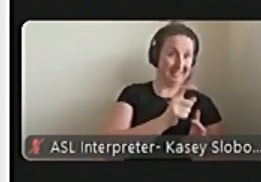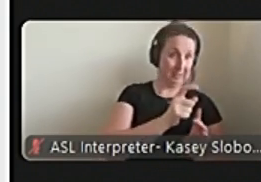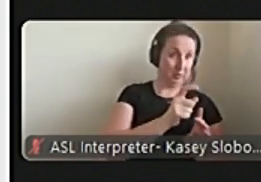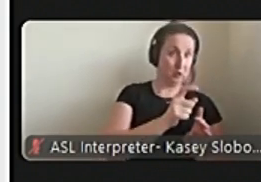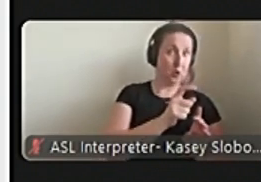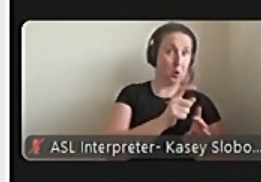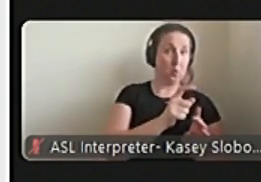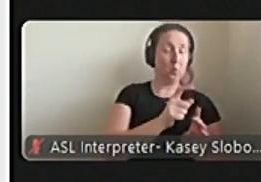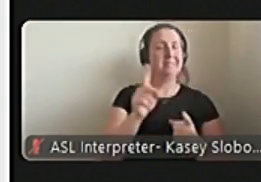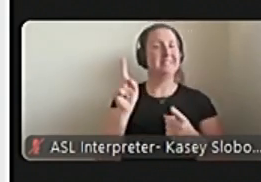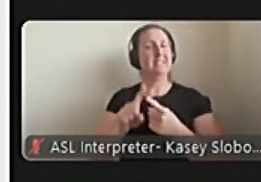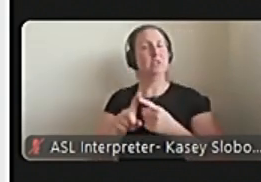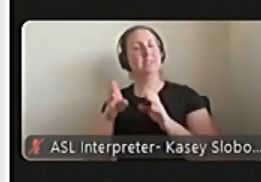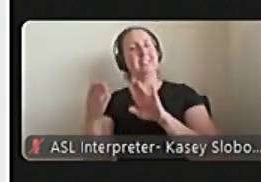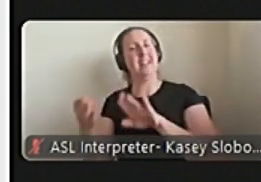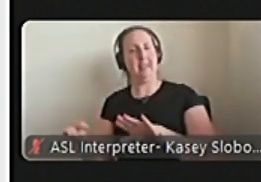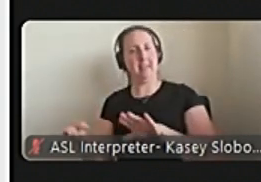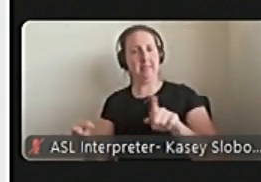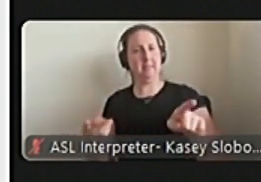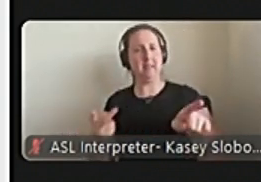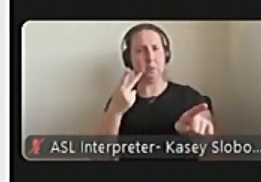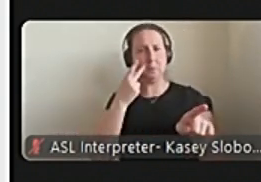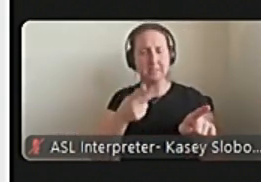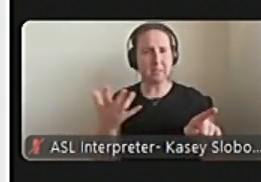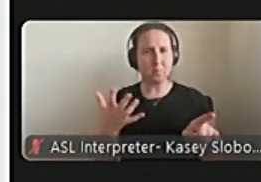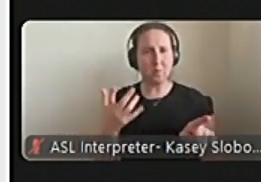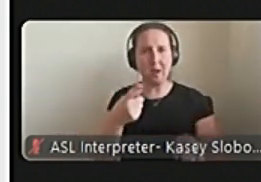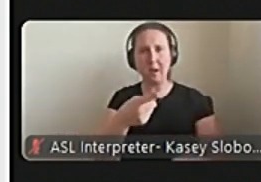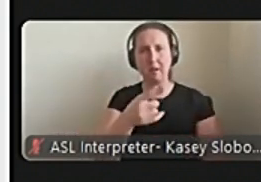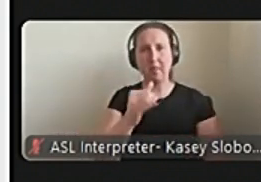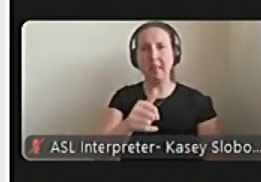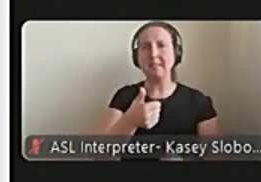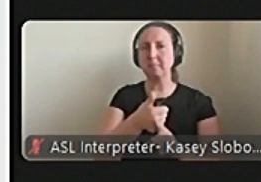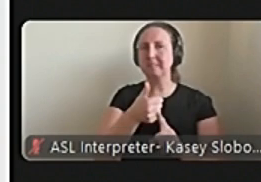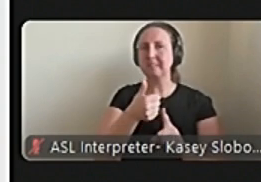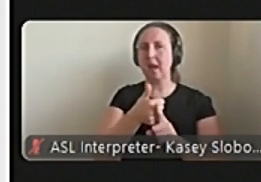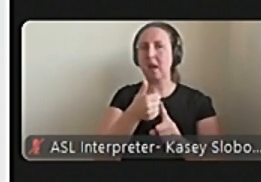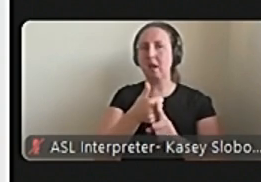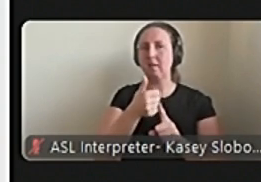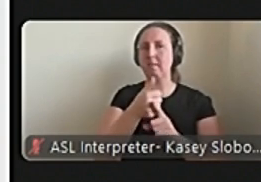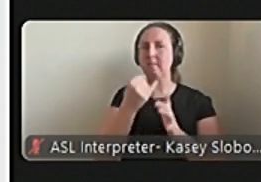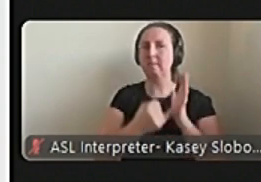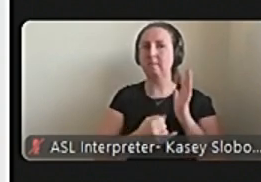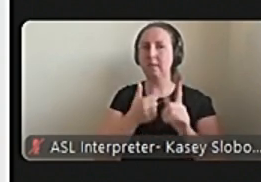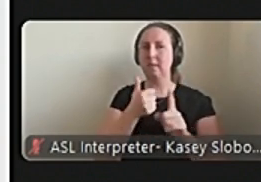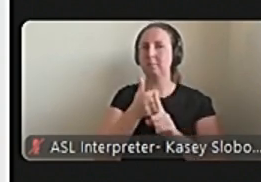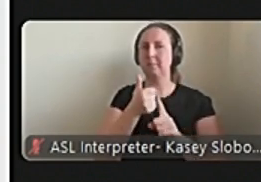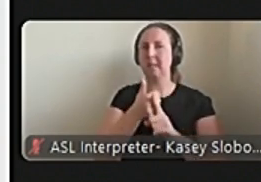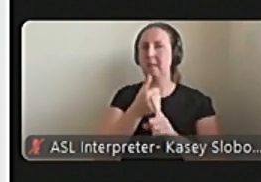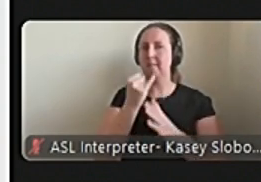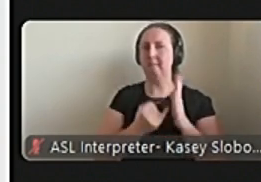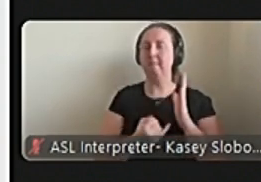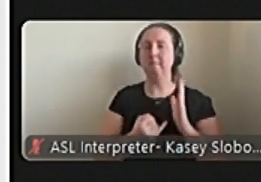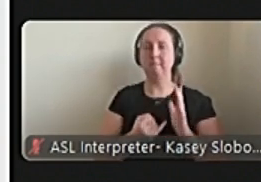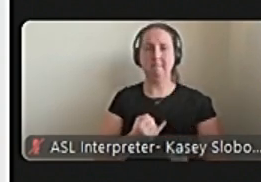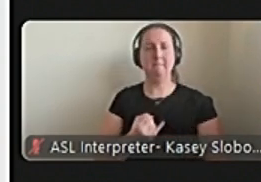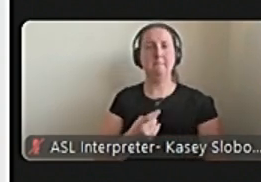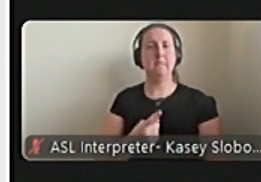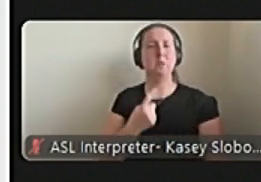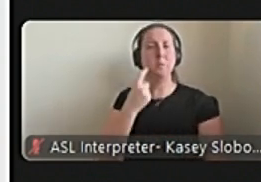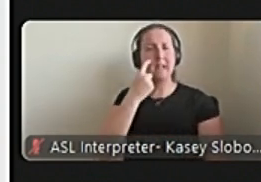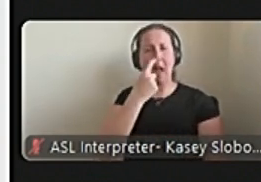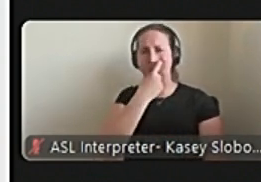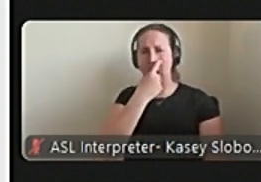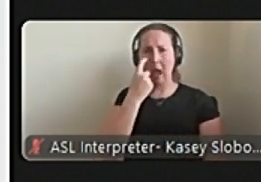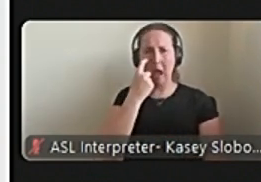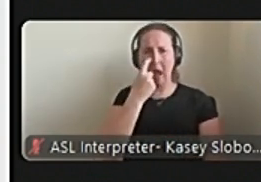death. What do you see is going on? This is his self-portraits of himself. What do you see going on in his eyes, or what would you